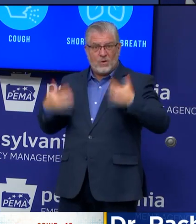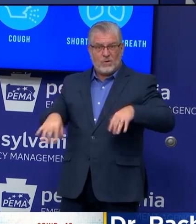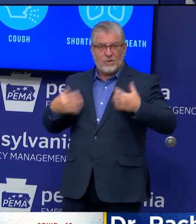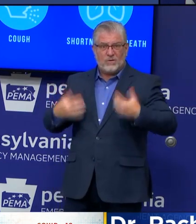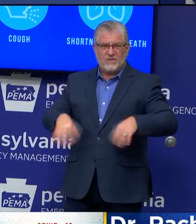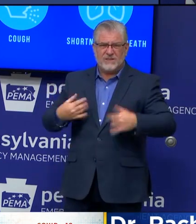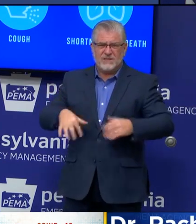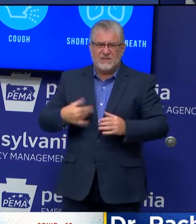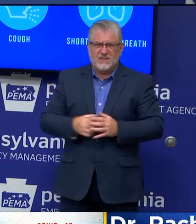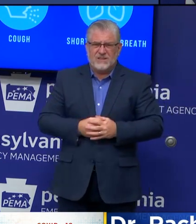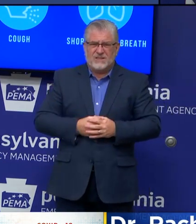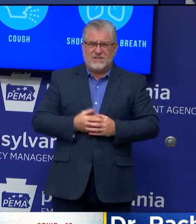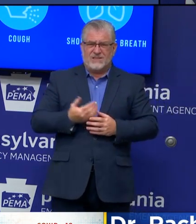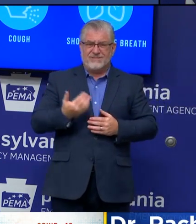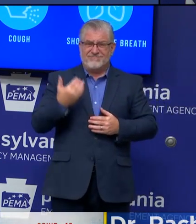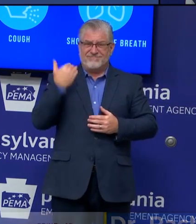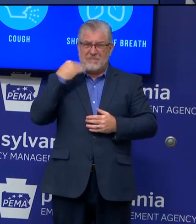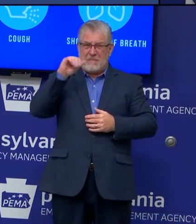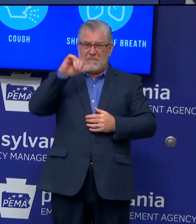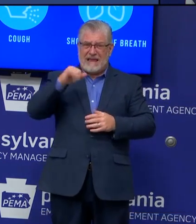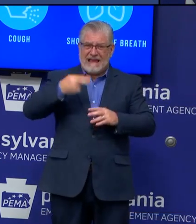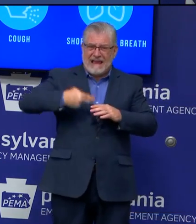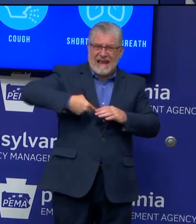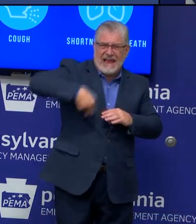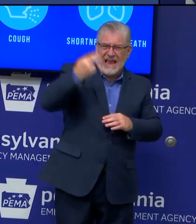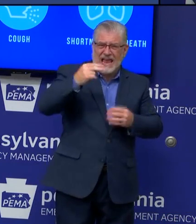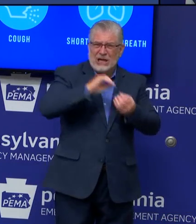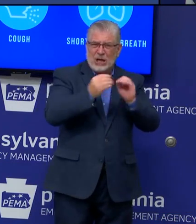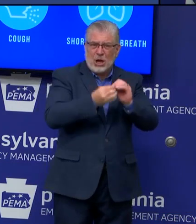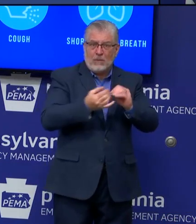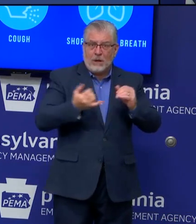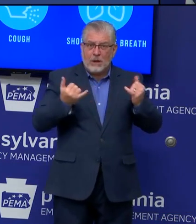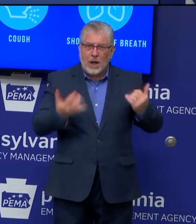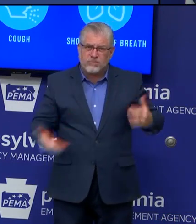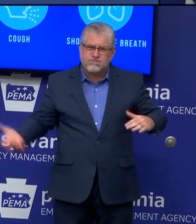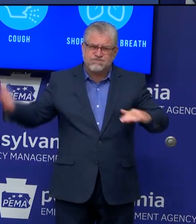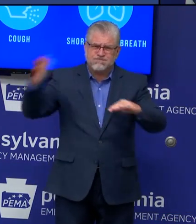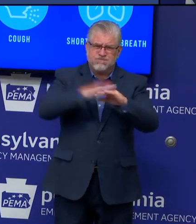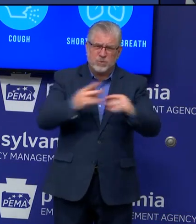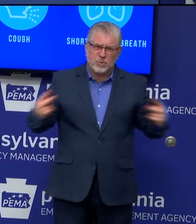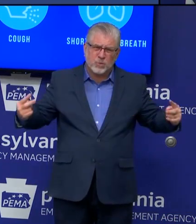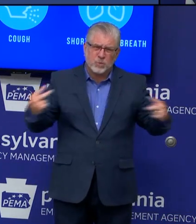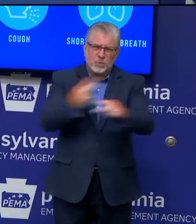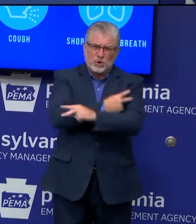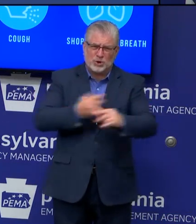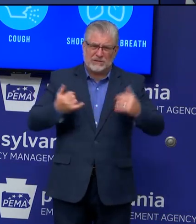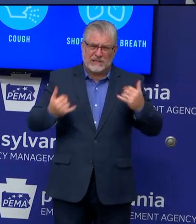highest numbers in hospitalizations from the spring. Dr. Levine says the statewide